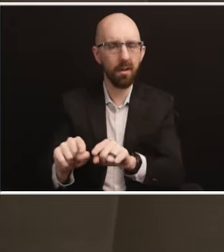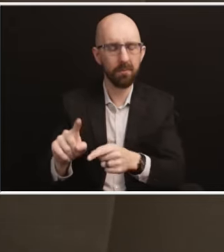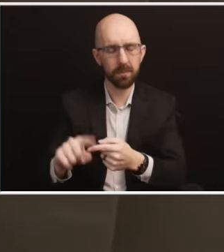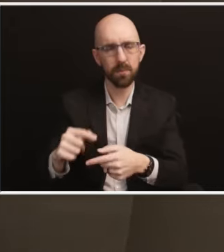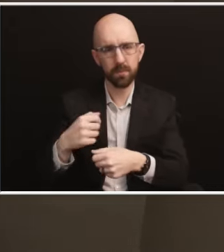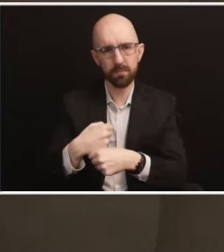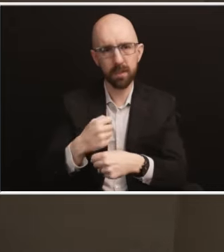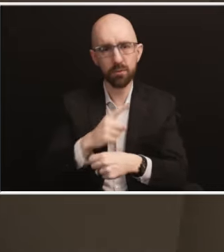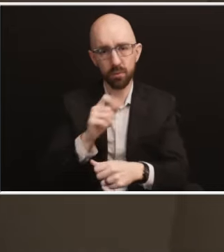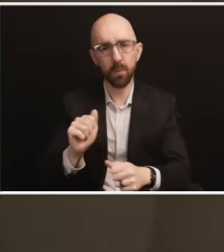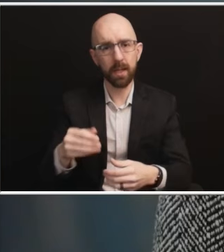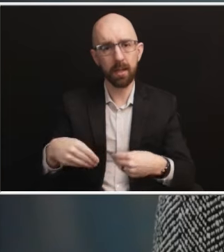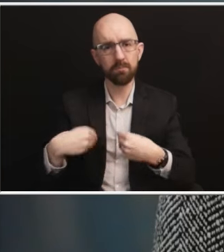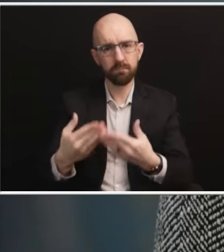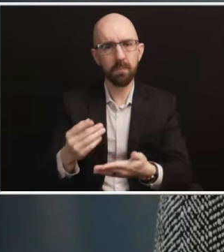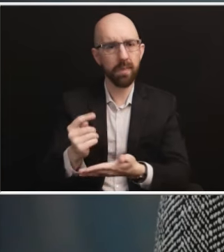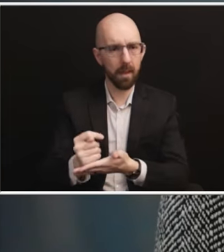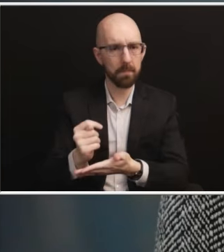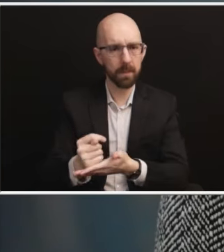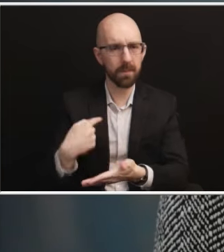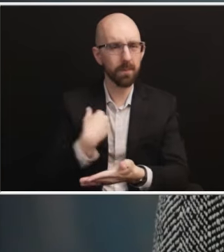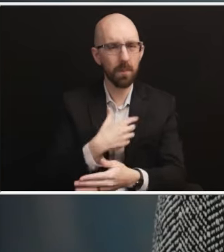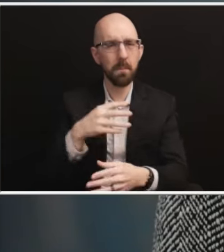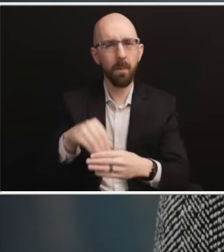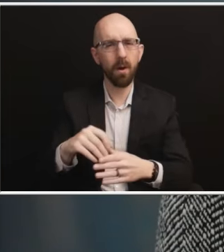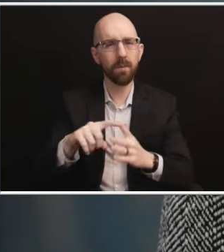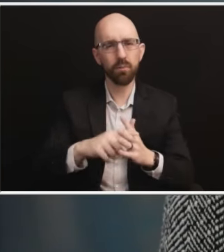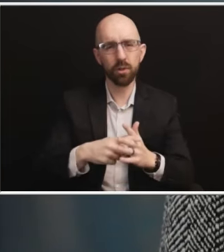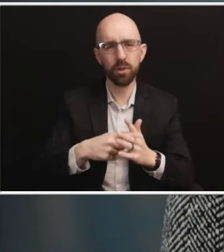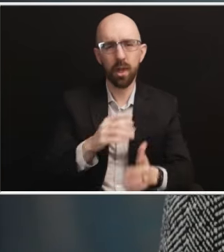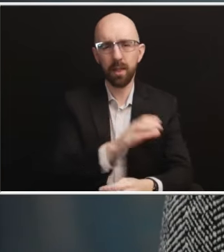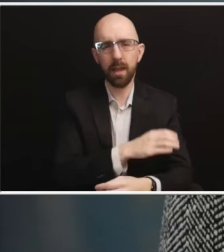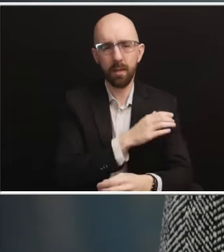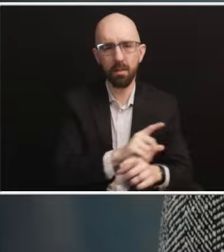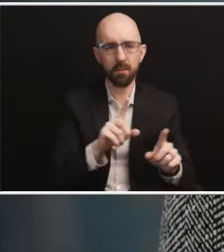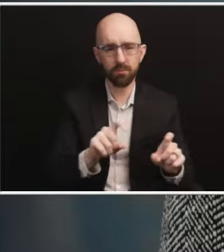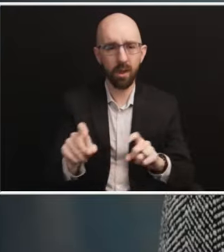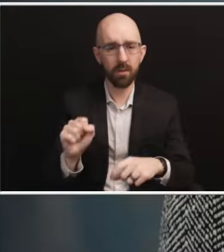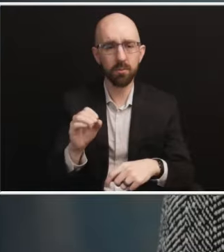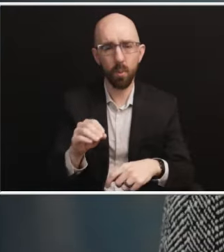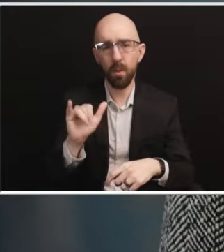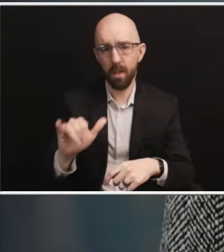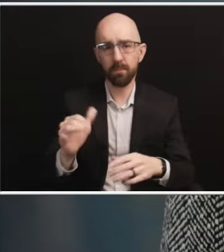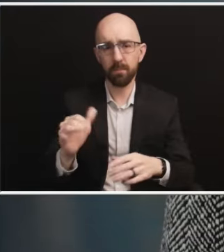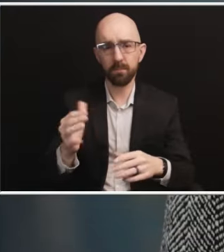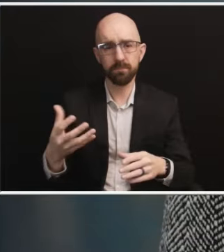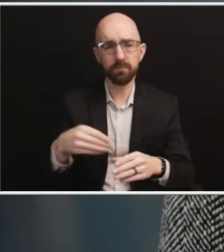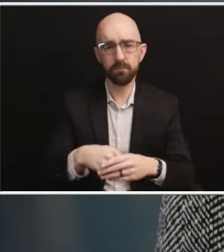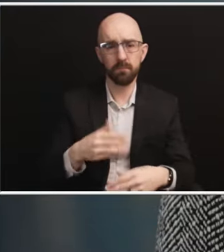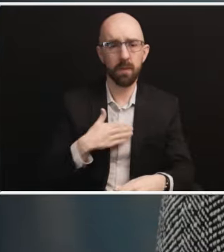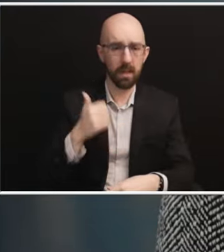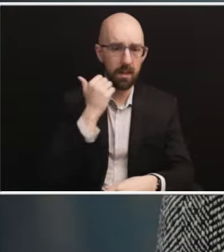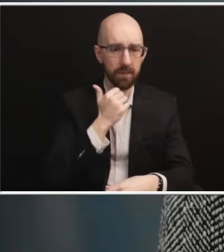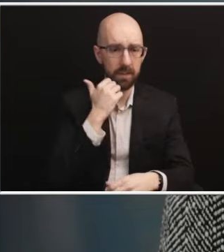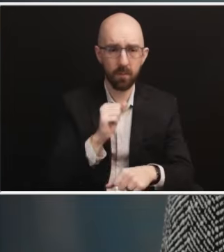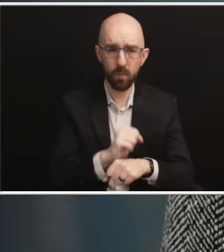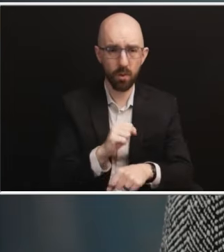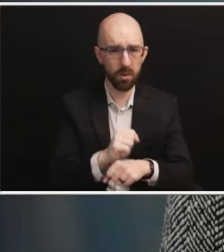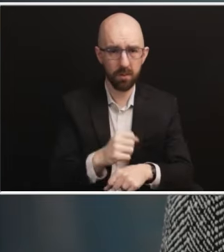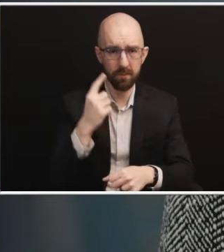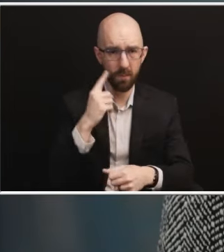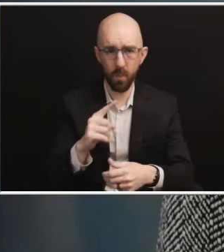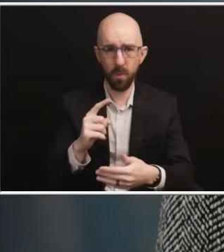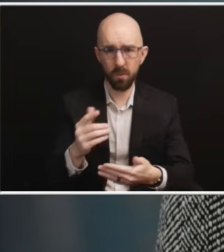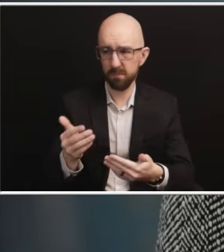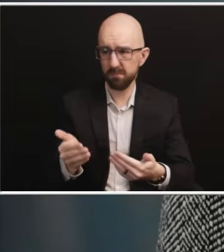administer these therapies. We were part of the original clinical trials, so they've been a part of my daily work for the better part of a decade.